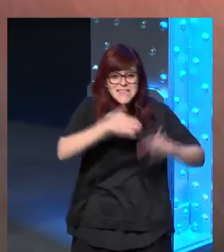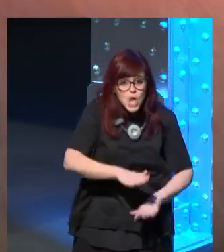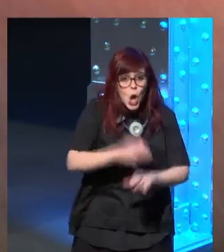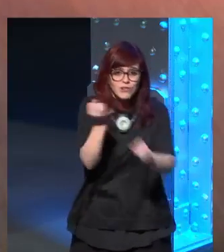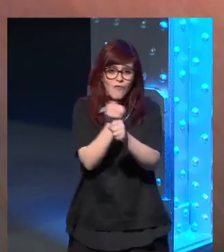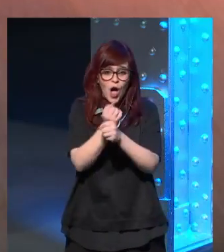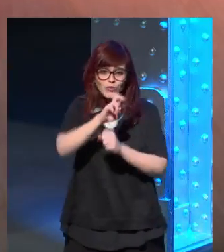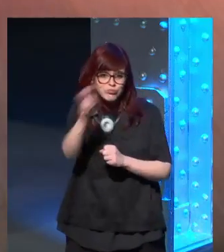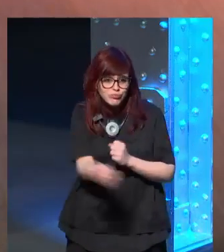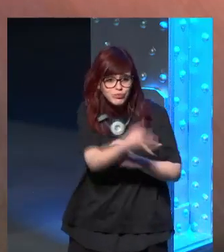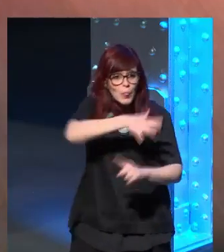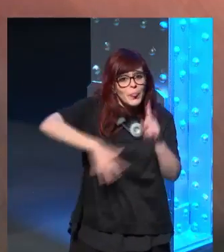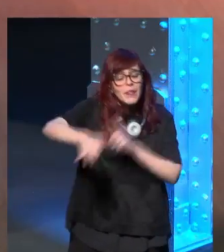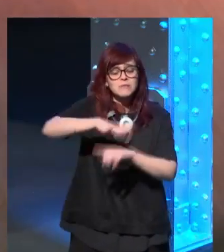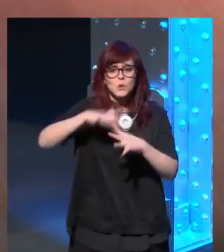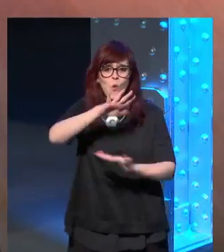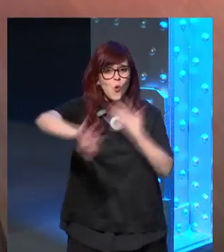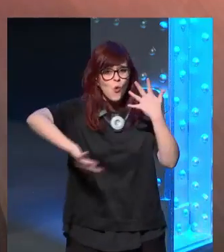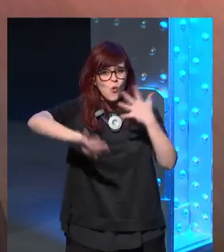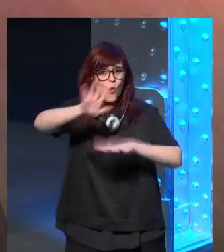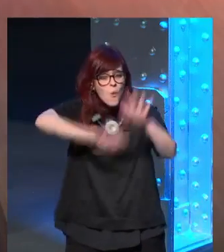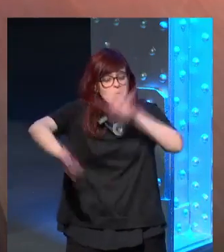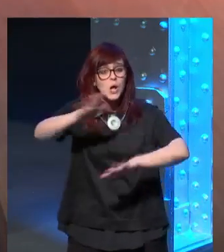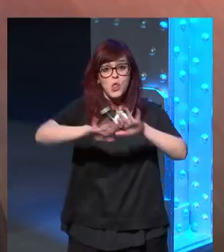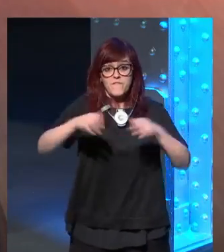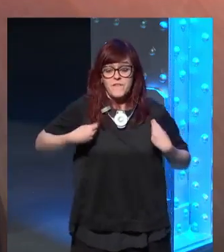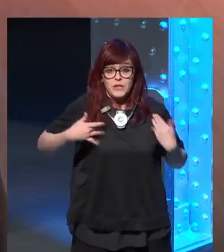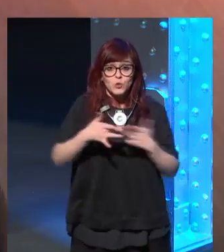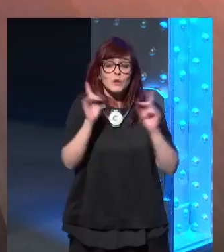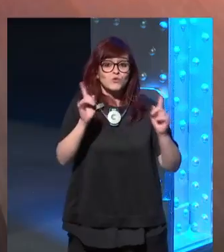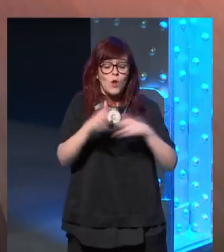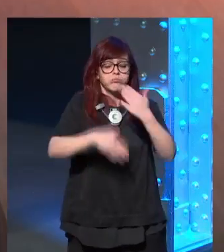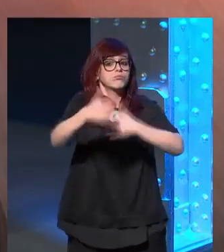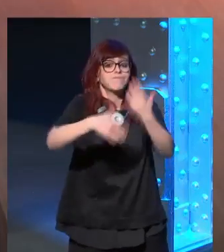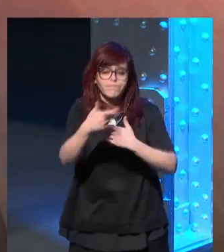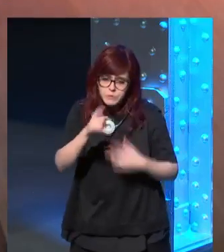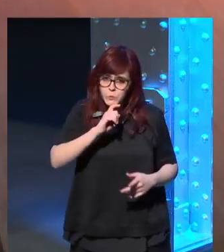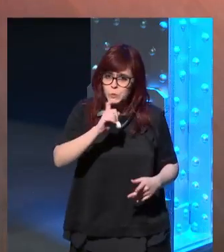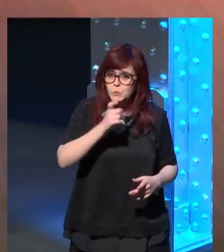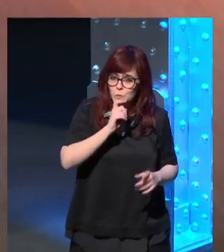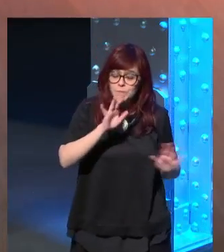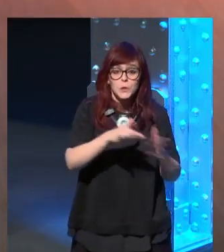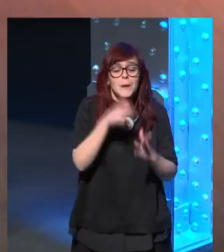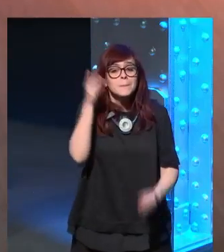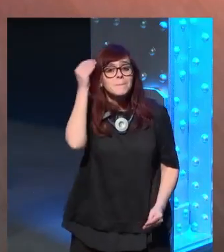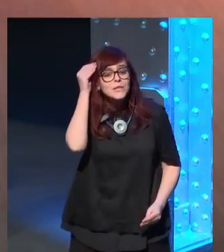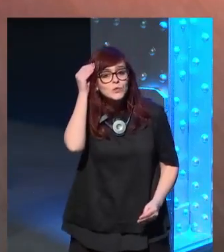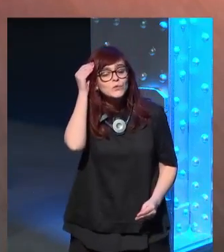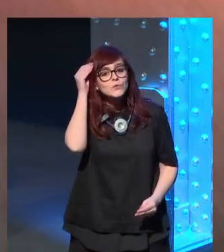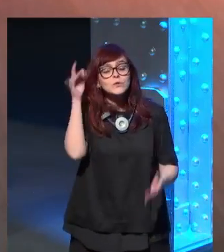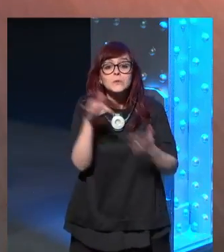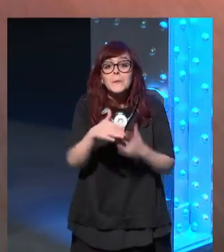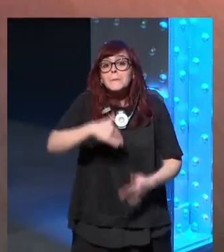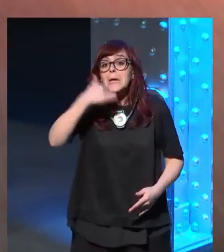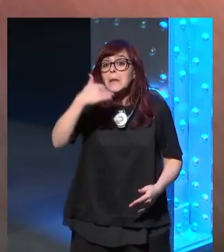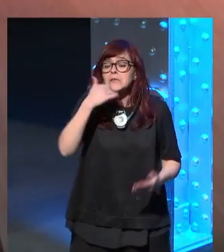you know, it's hard to be living, you know. So, and we probably, at least many of us, will